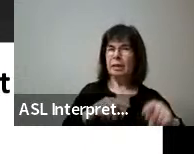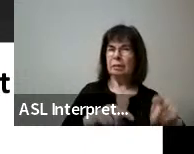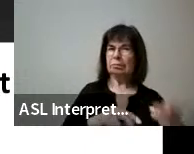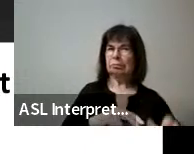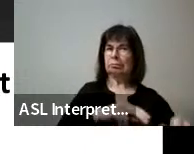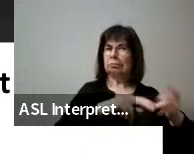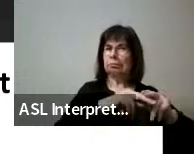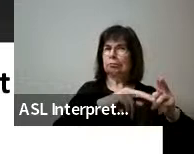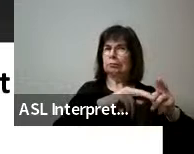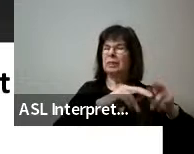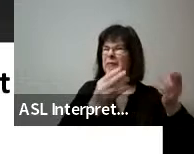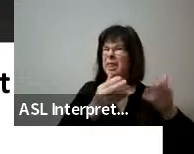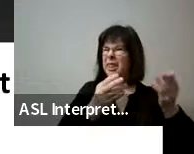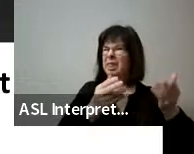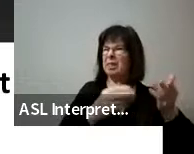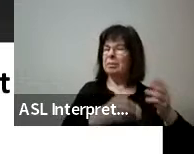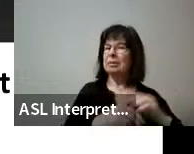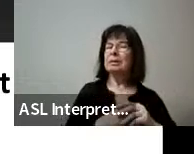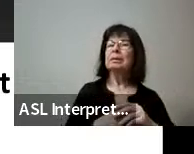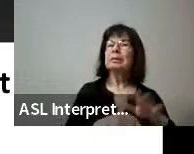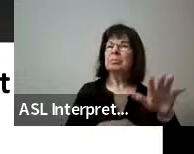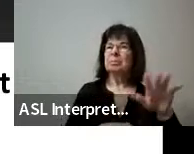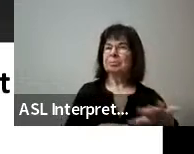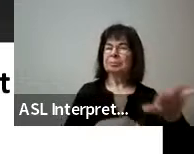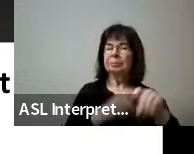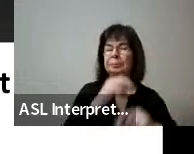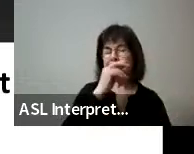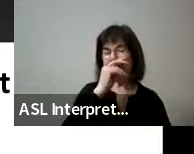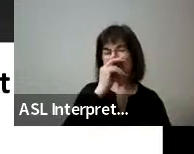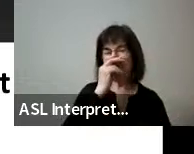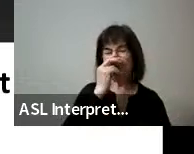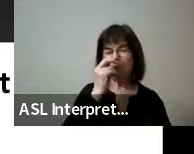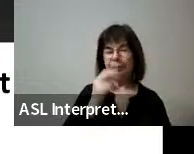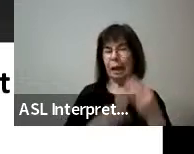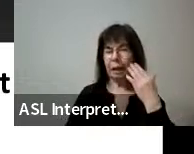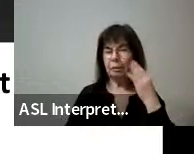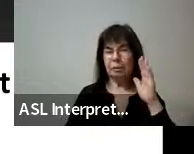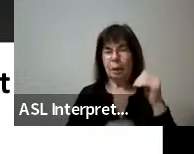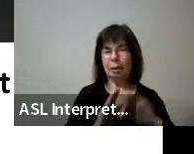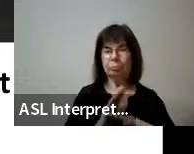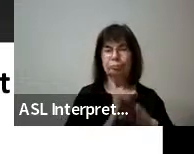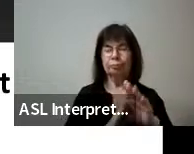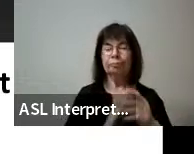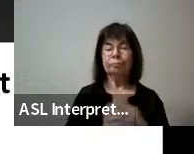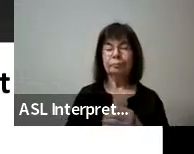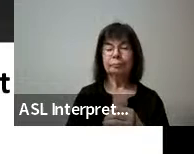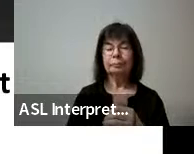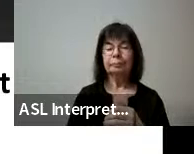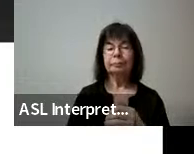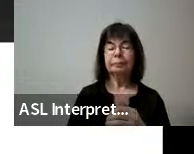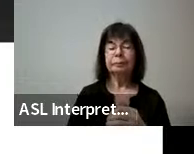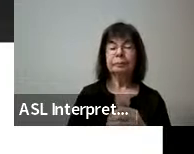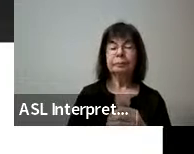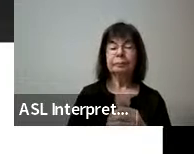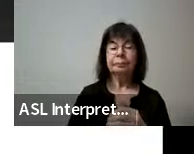that is driving some of this as well. I don't know for certain. Next slide. Trying to.